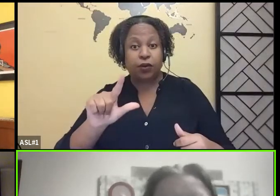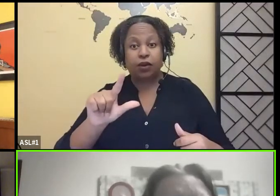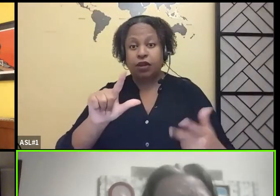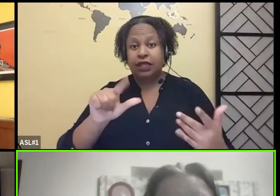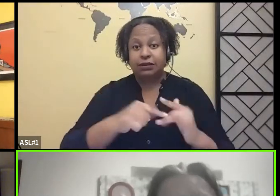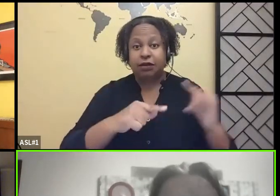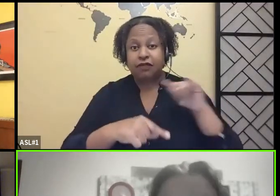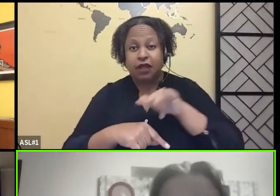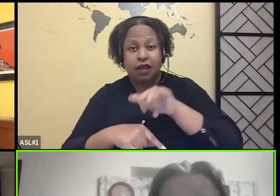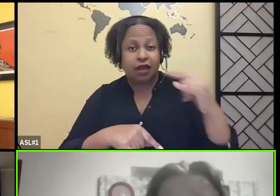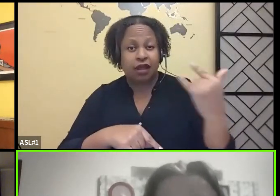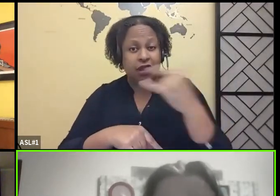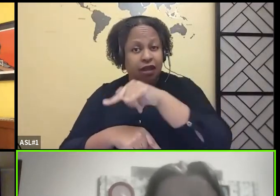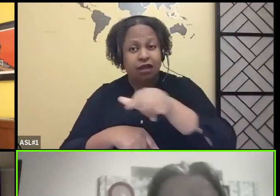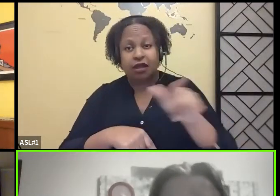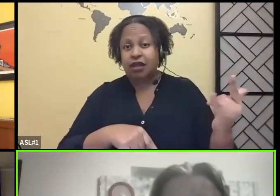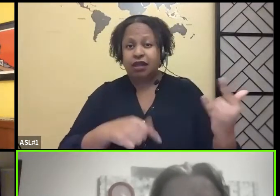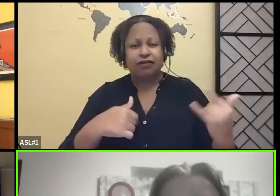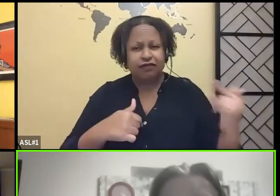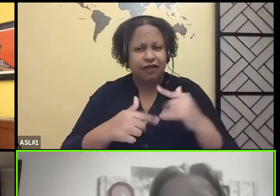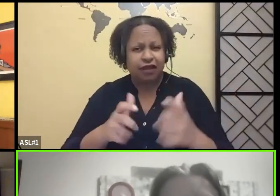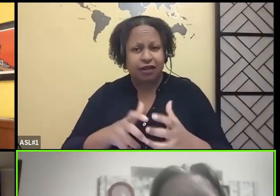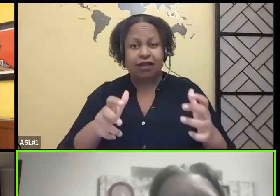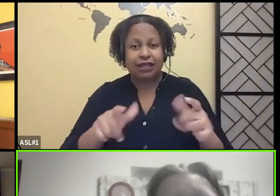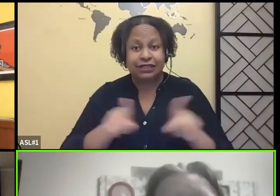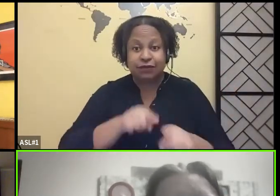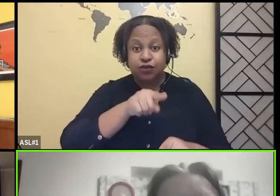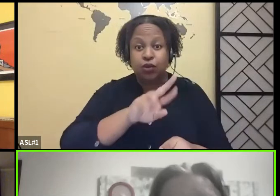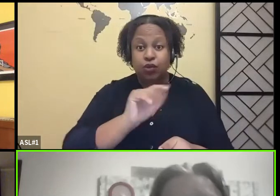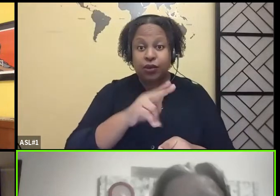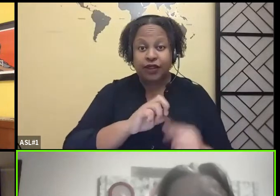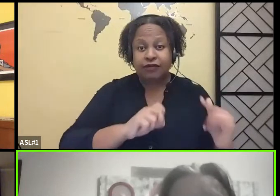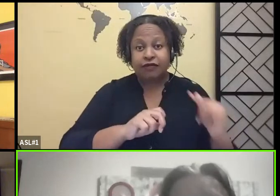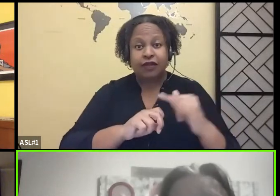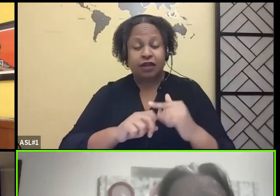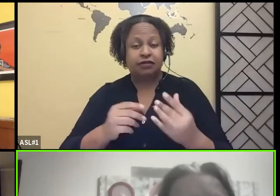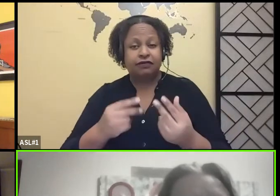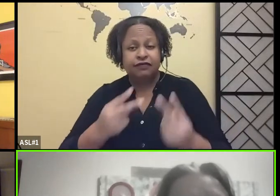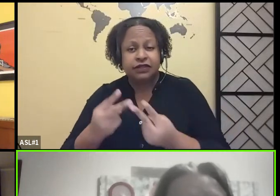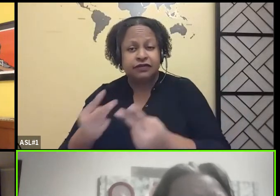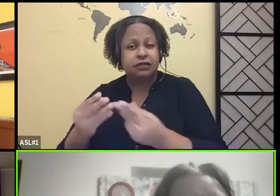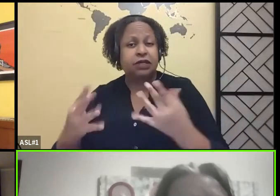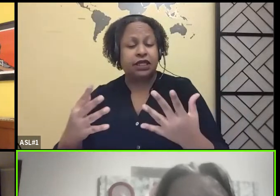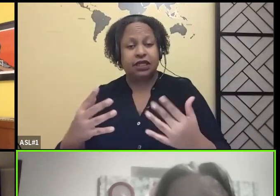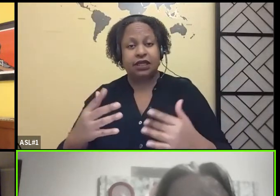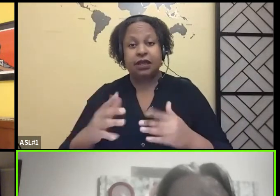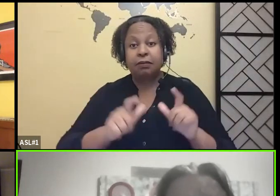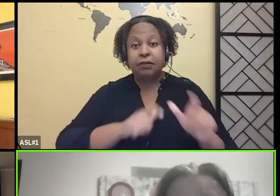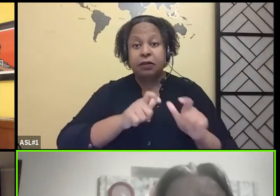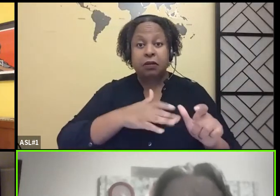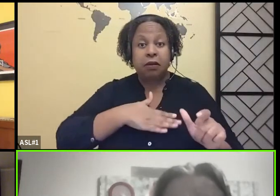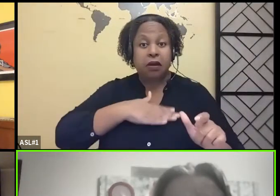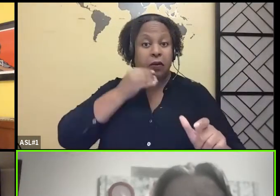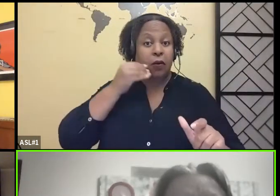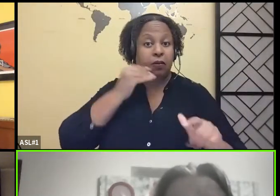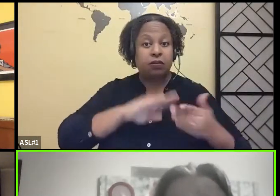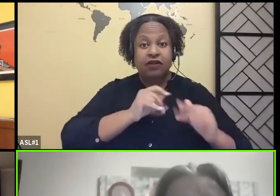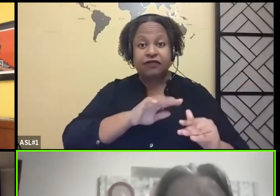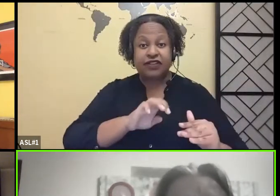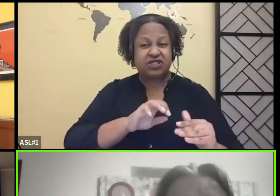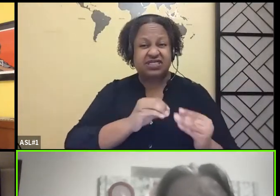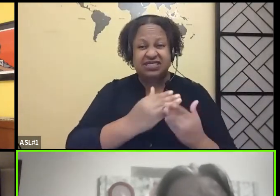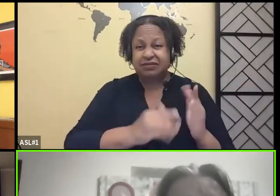Oh my gosh, I went a lot of interesting places. My village now, you know, there's people in my village that have never been very